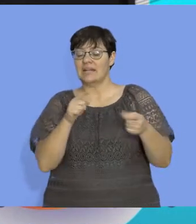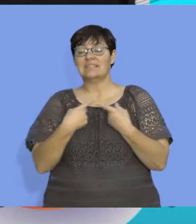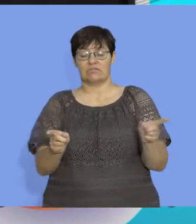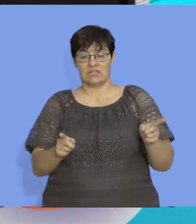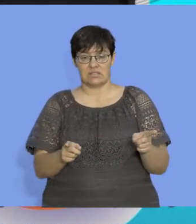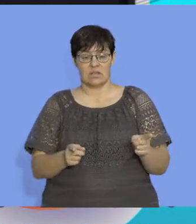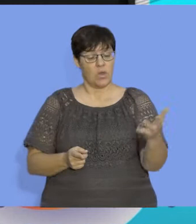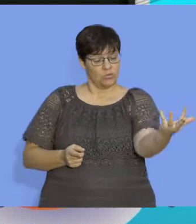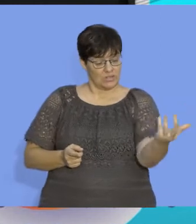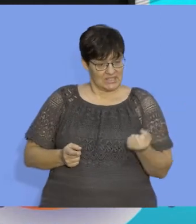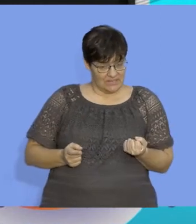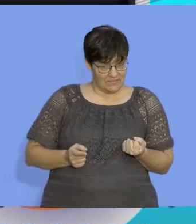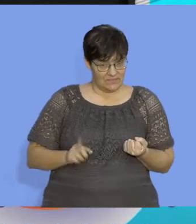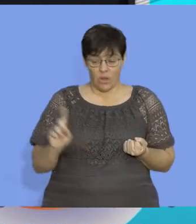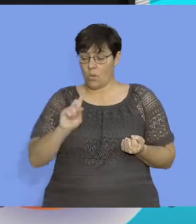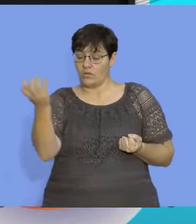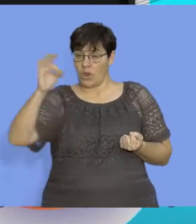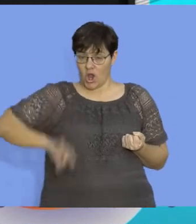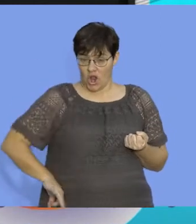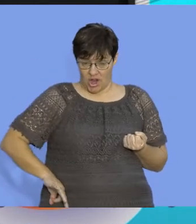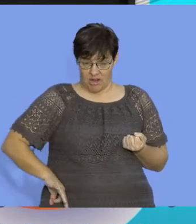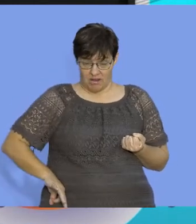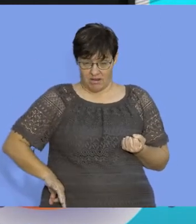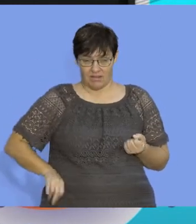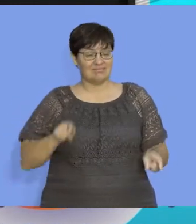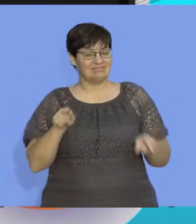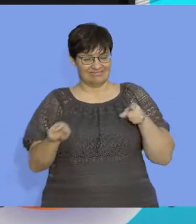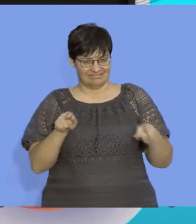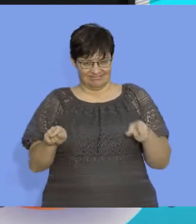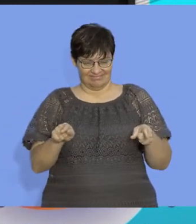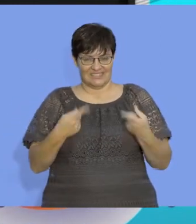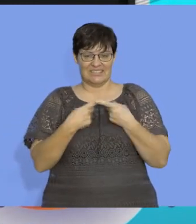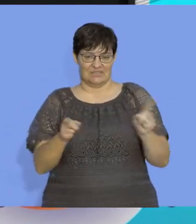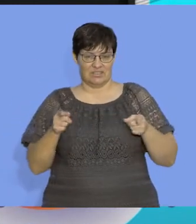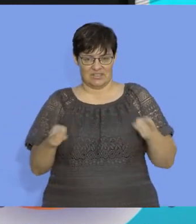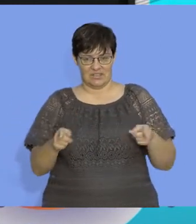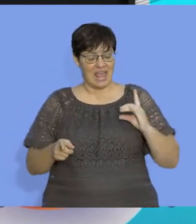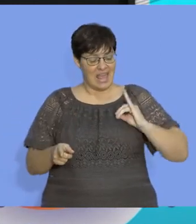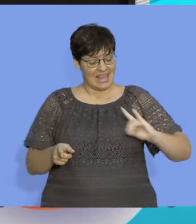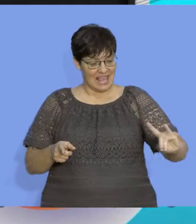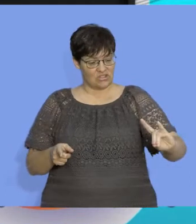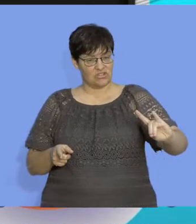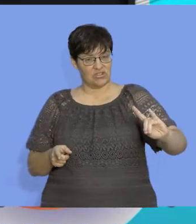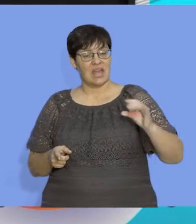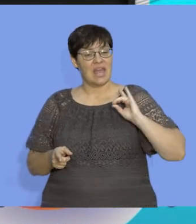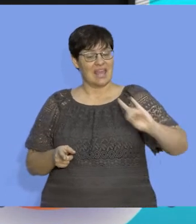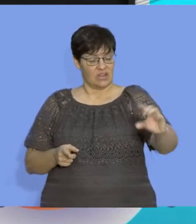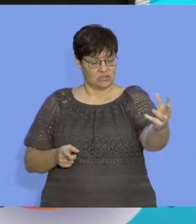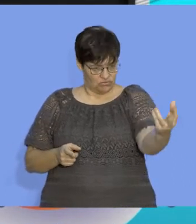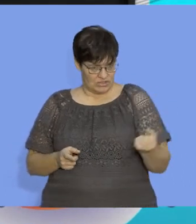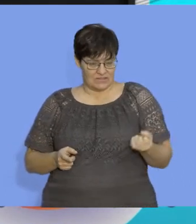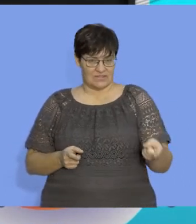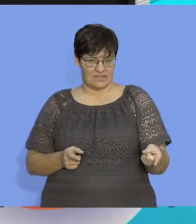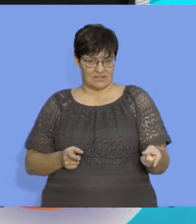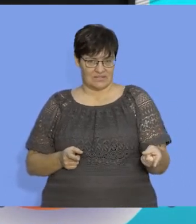we have earned. Obviously, the cash budget deals with cash items only, whereas your projected income